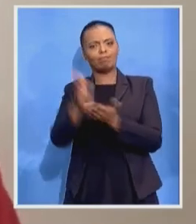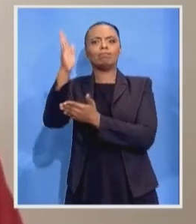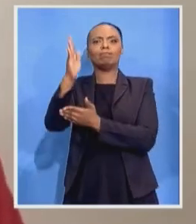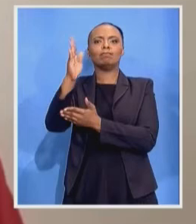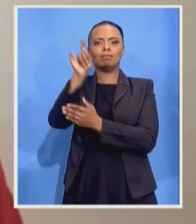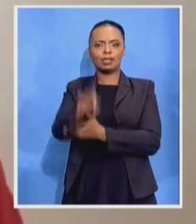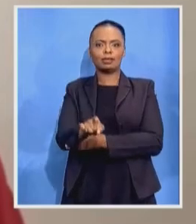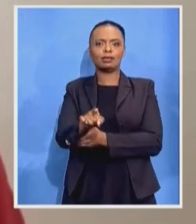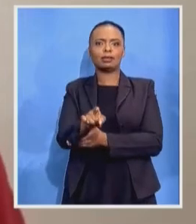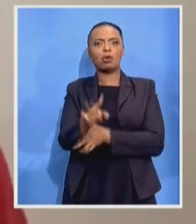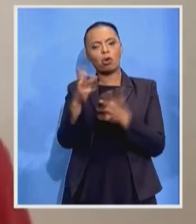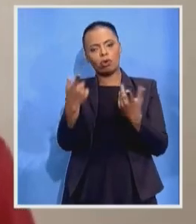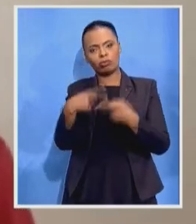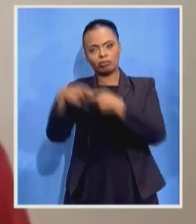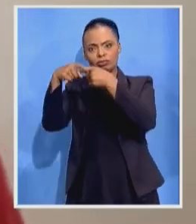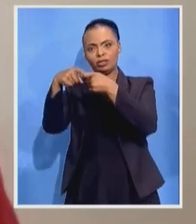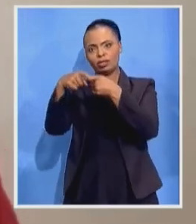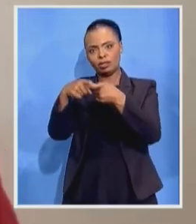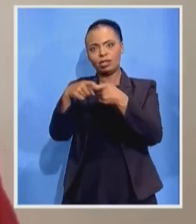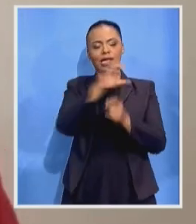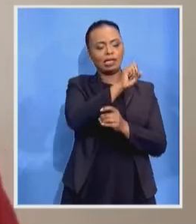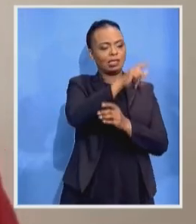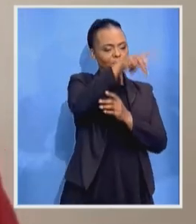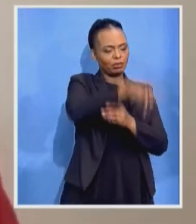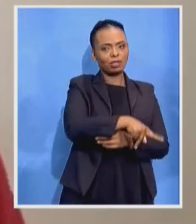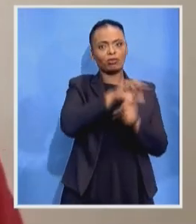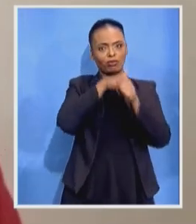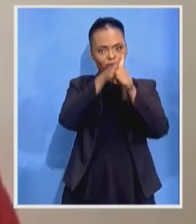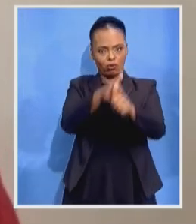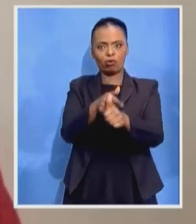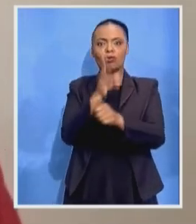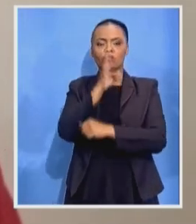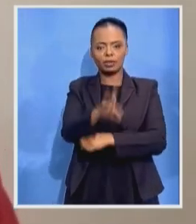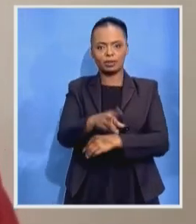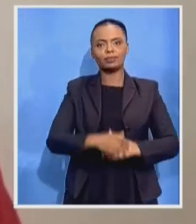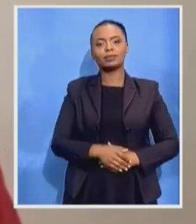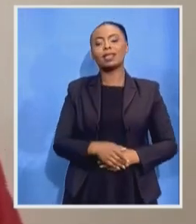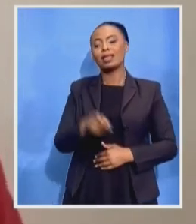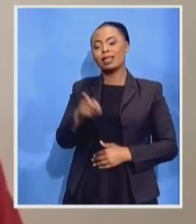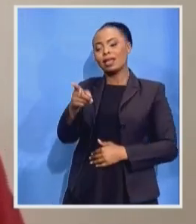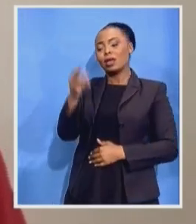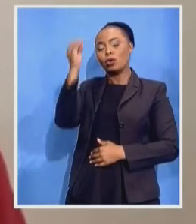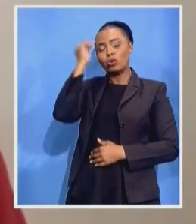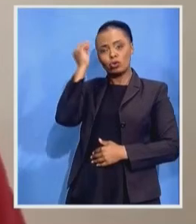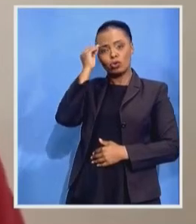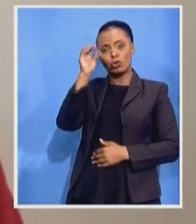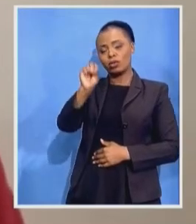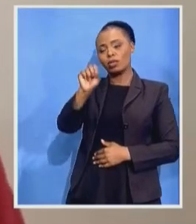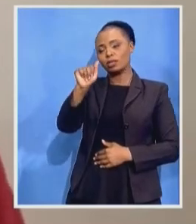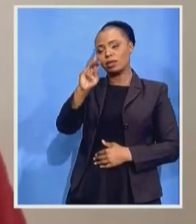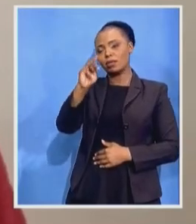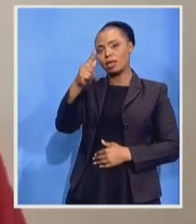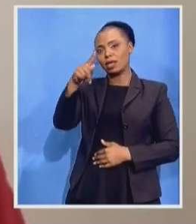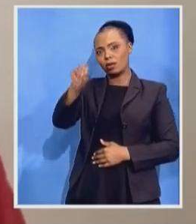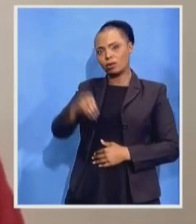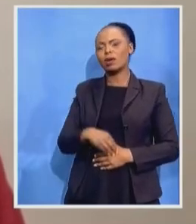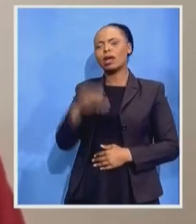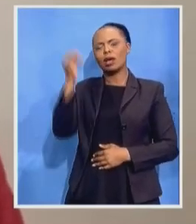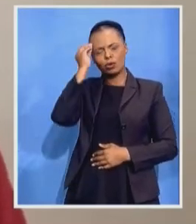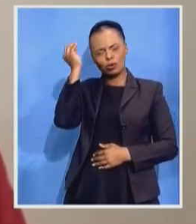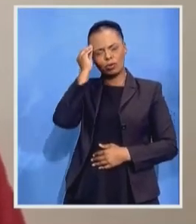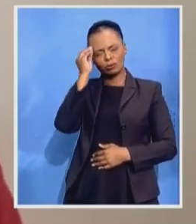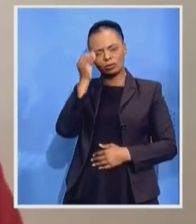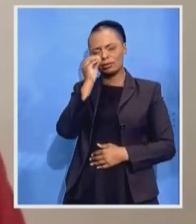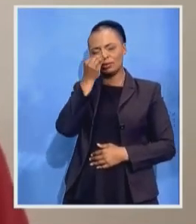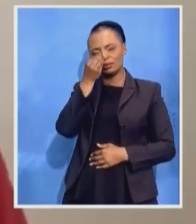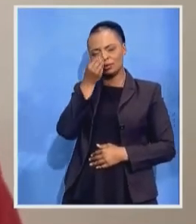SACP. Because somebody also must be careful. I know the media loves this. We must be careful that resolutions of